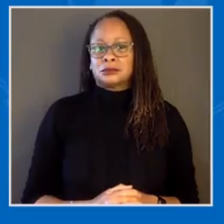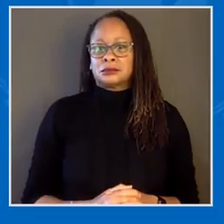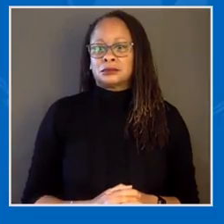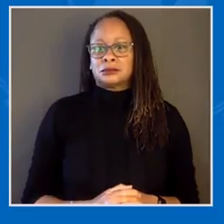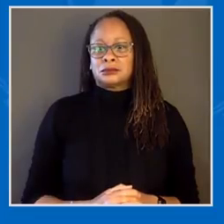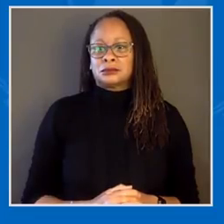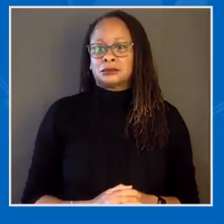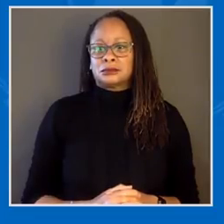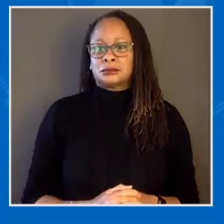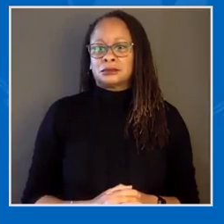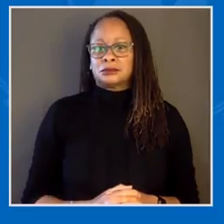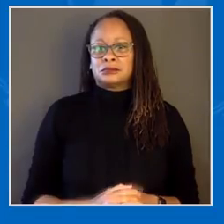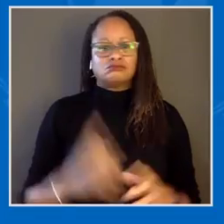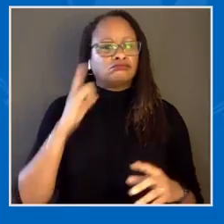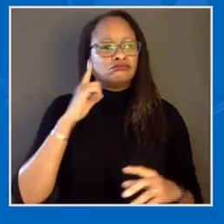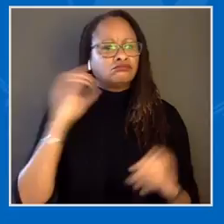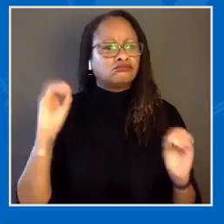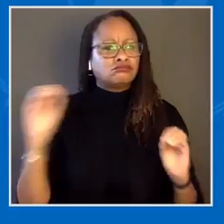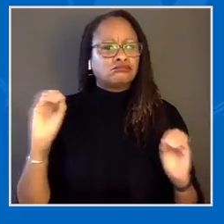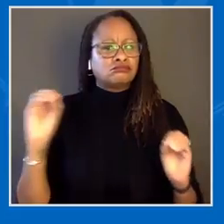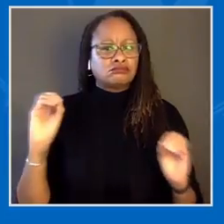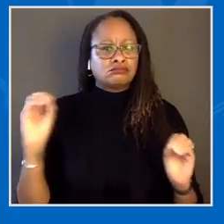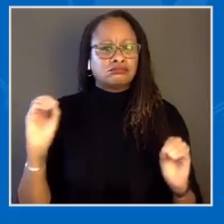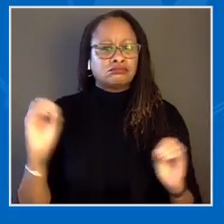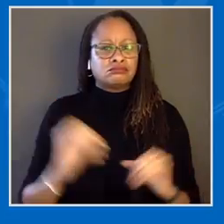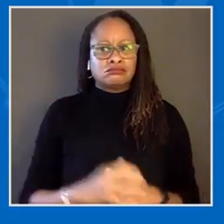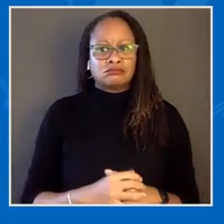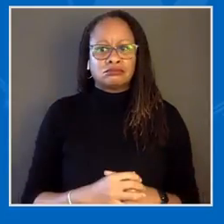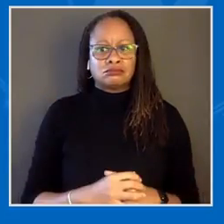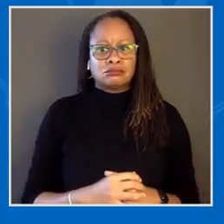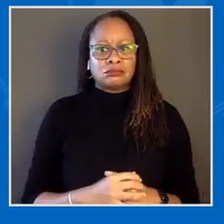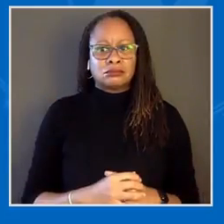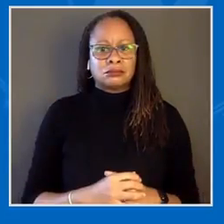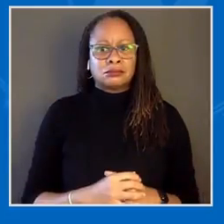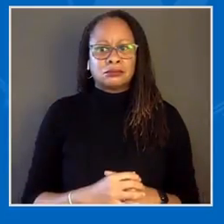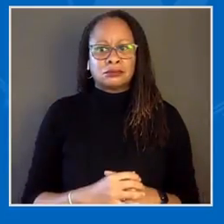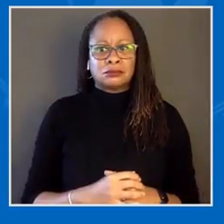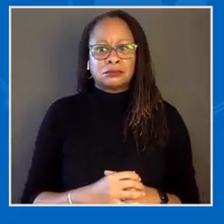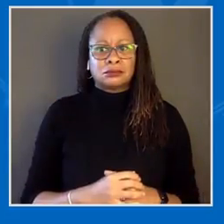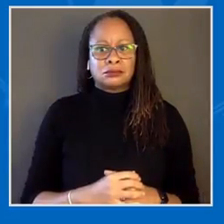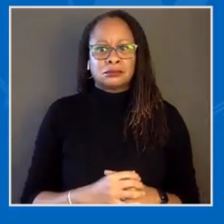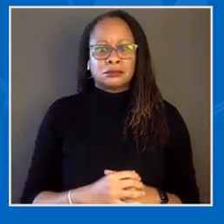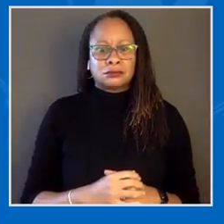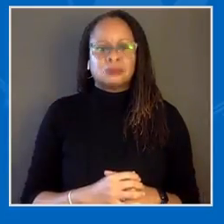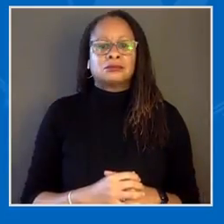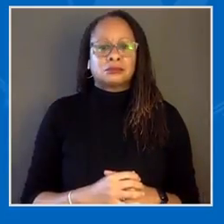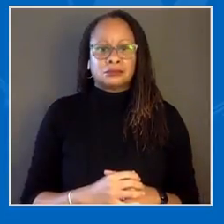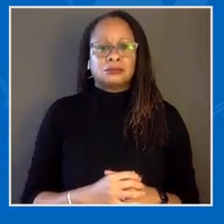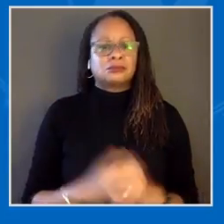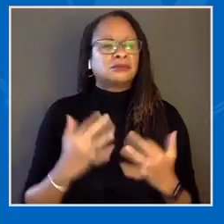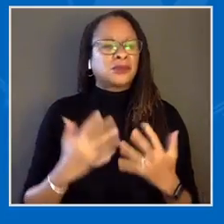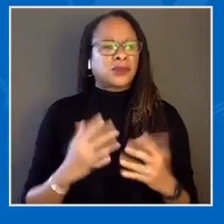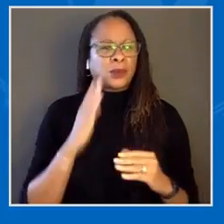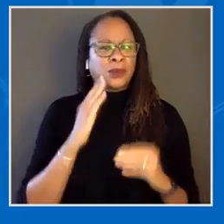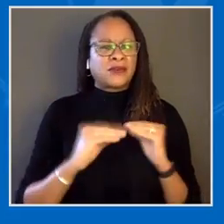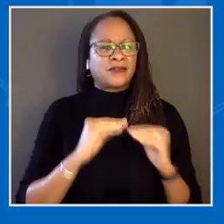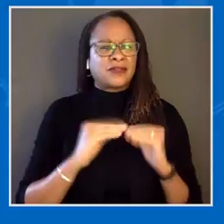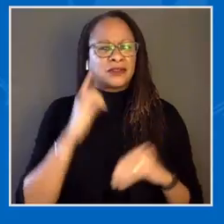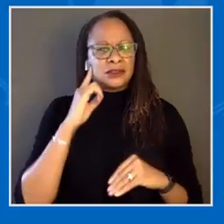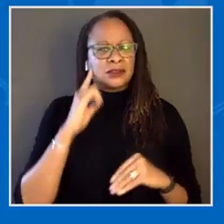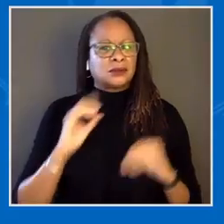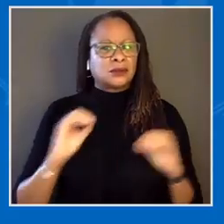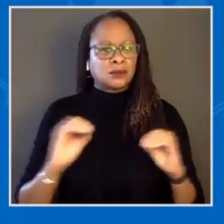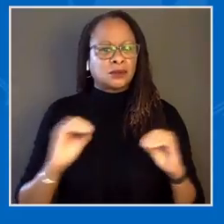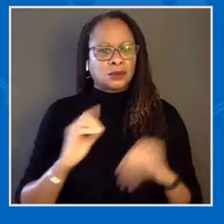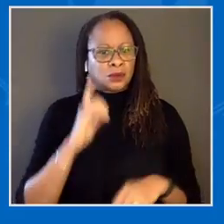secure. And it's a team that reflects the fact that America is back, ready to lead the world, not